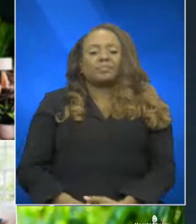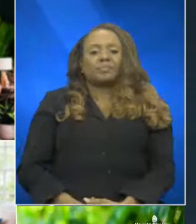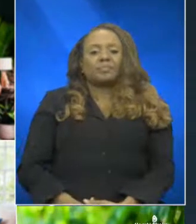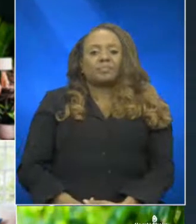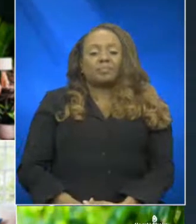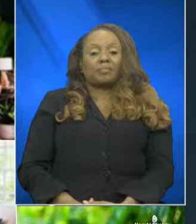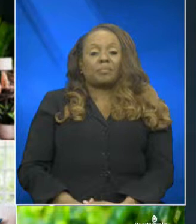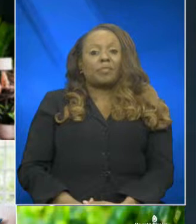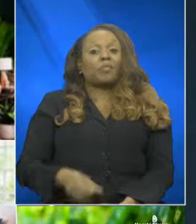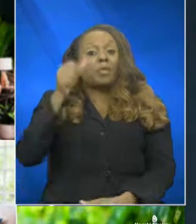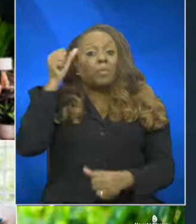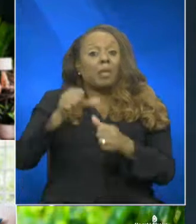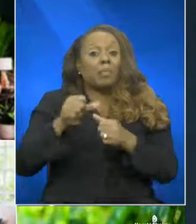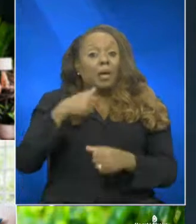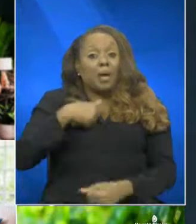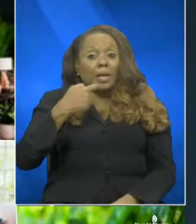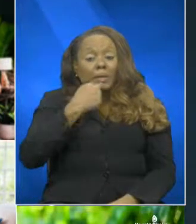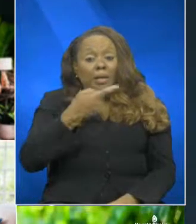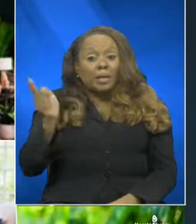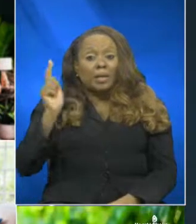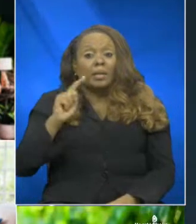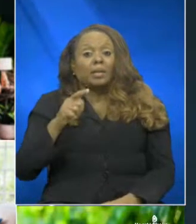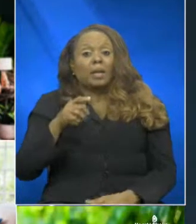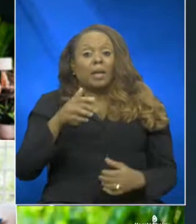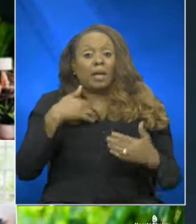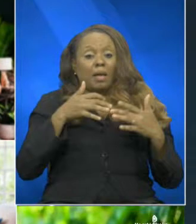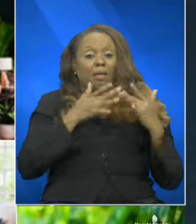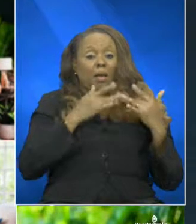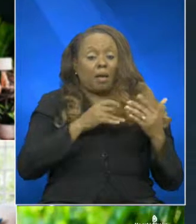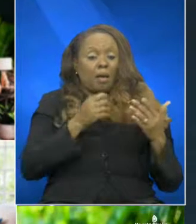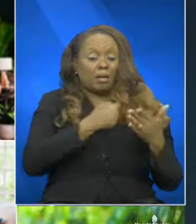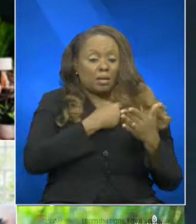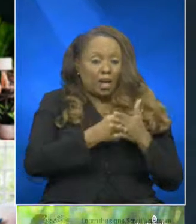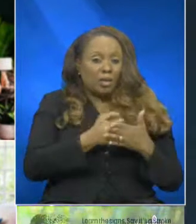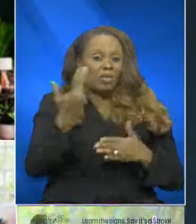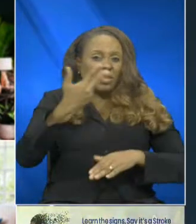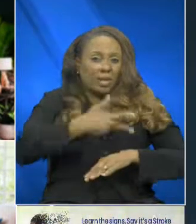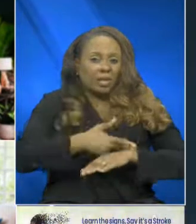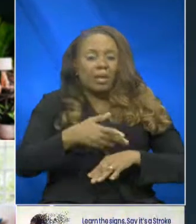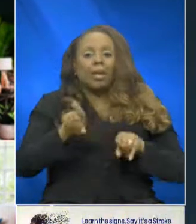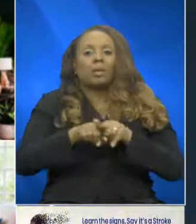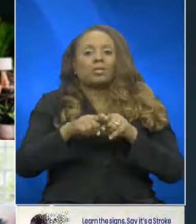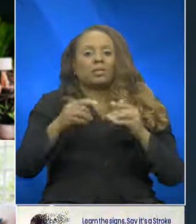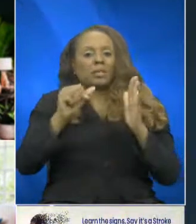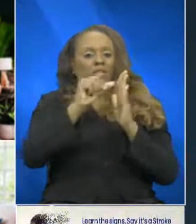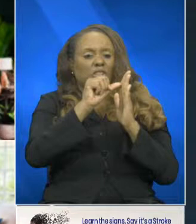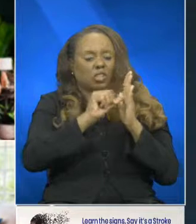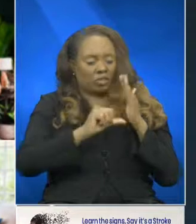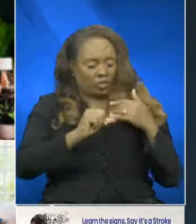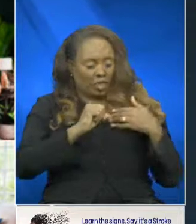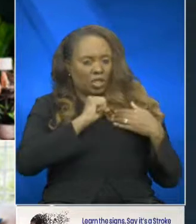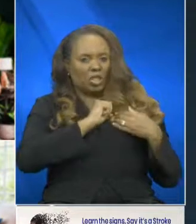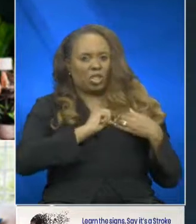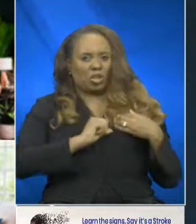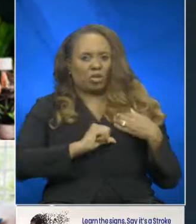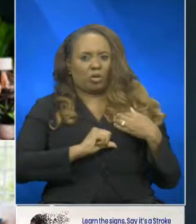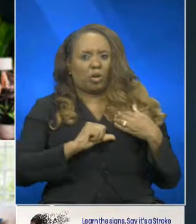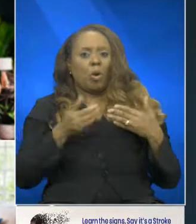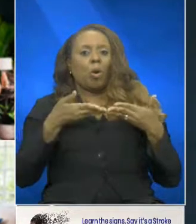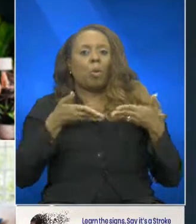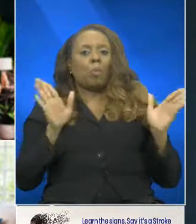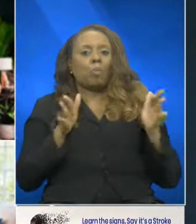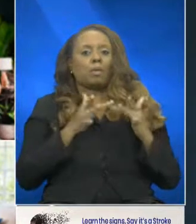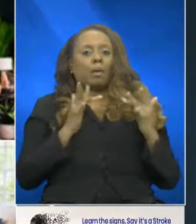3 heart attacks, I've had open heart surgery. So, I try to not I try, I